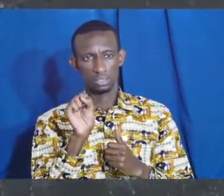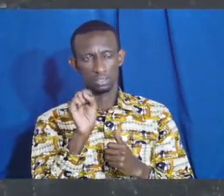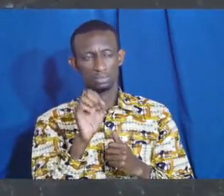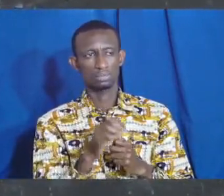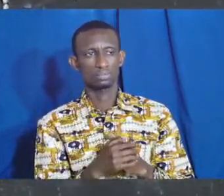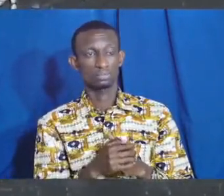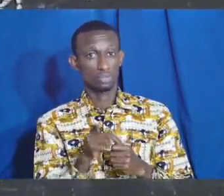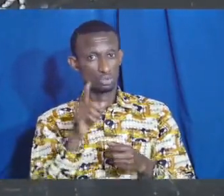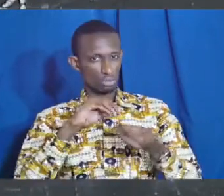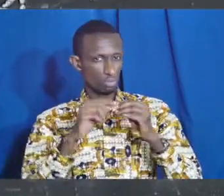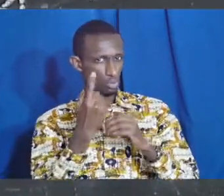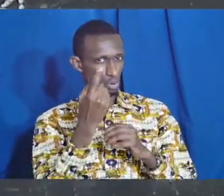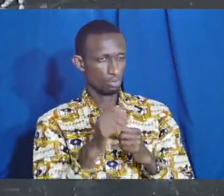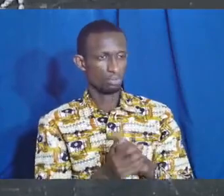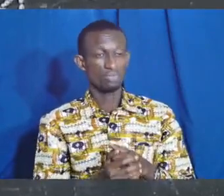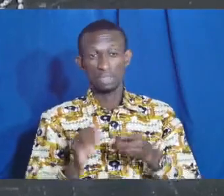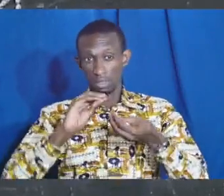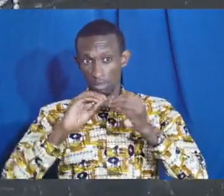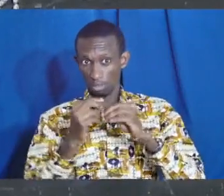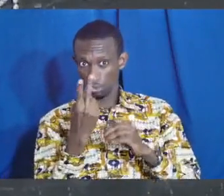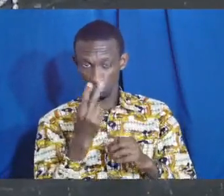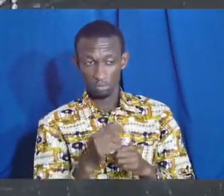That is one learning objective, number one. Number two,